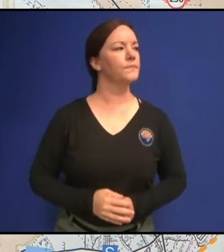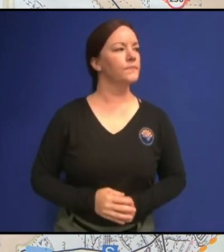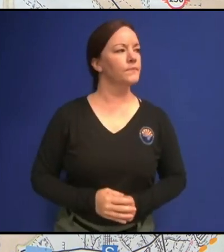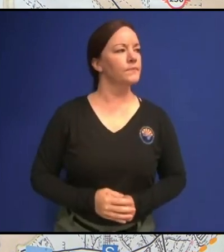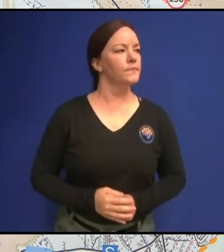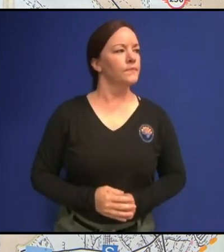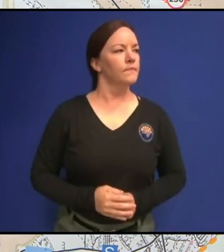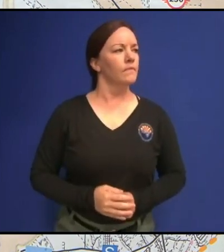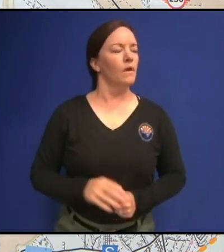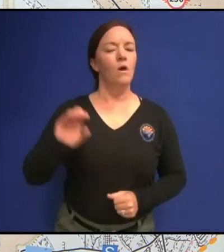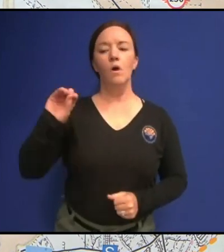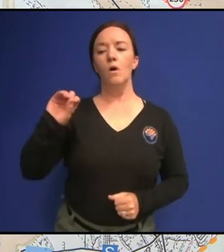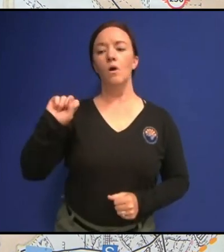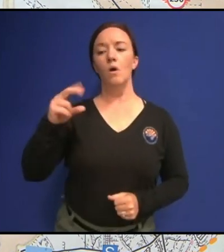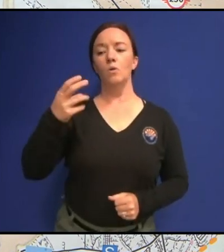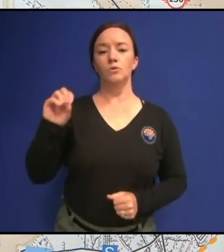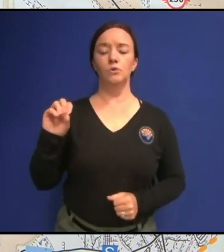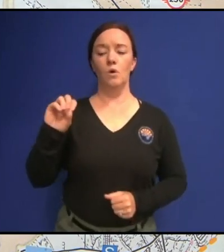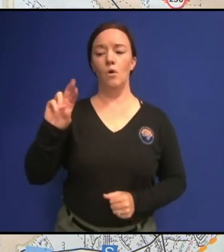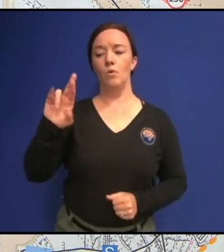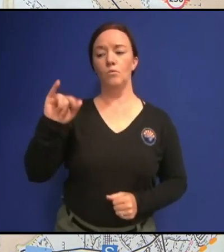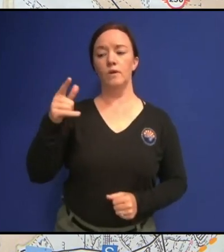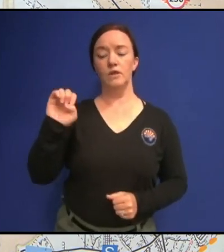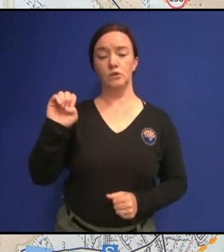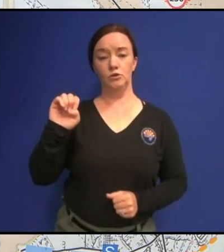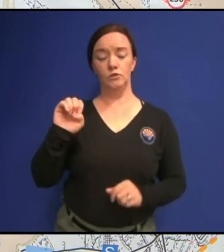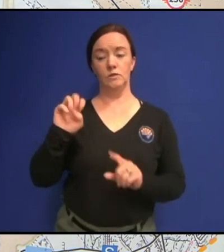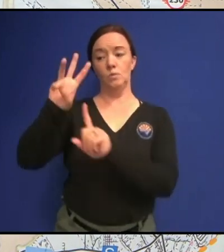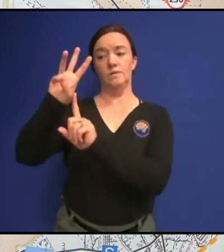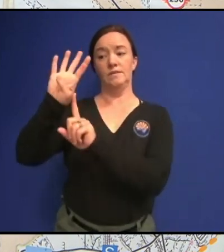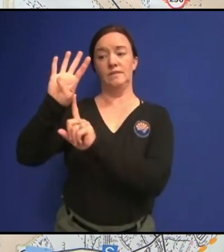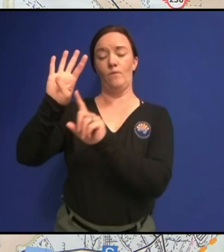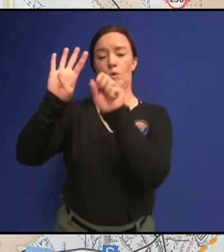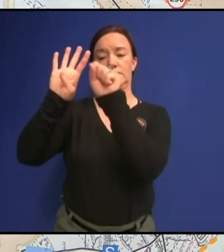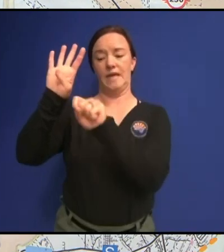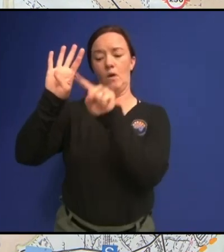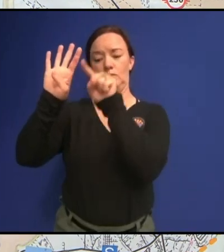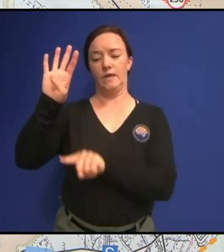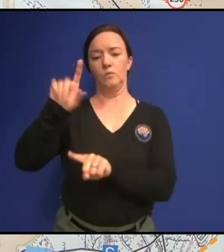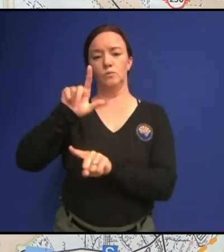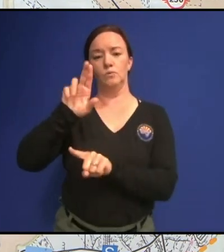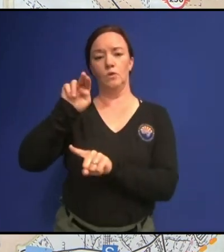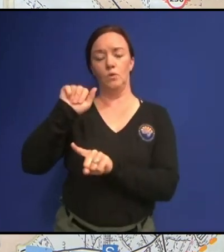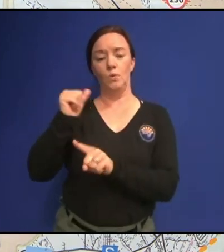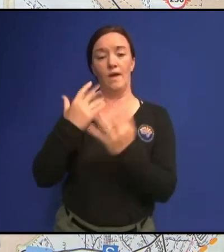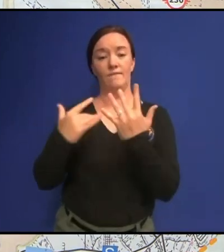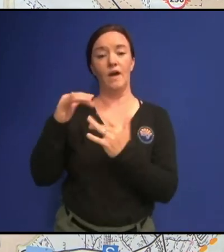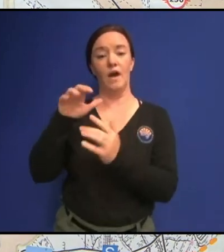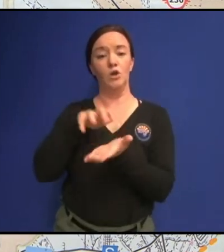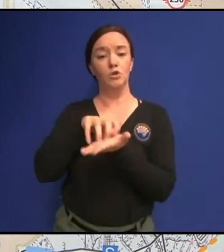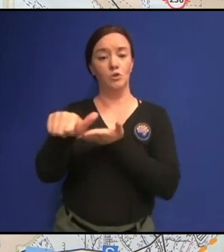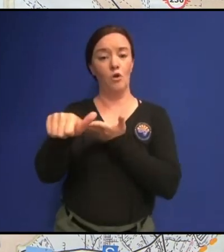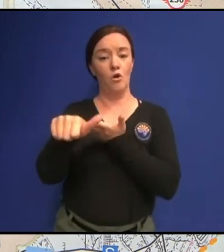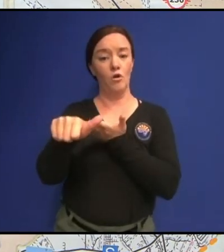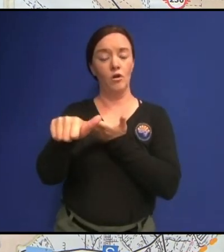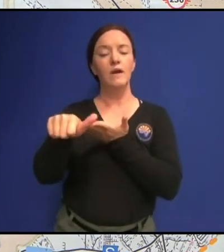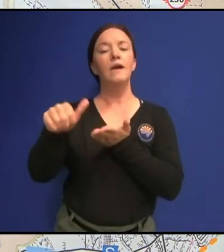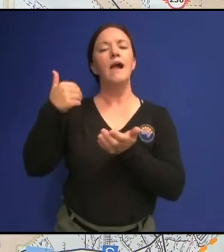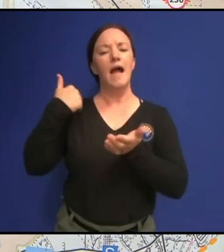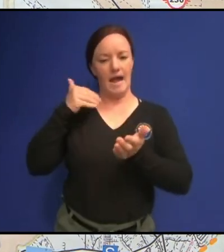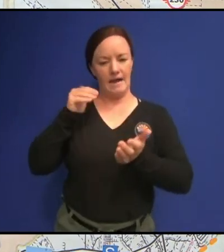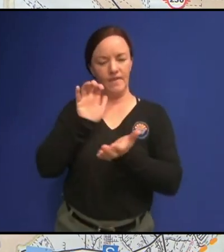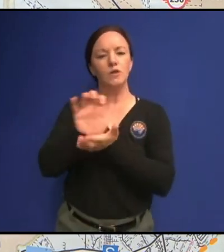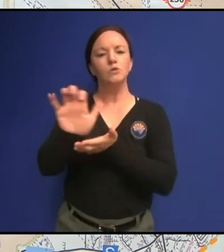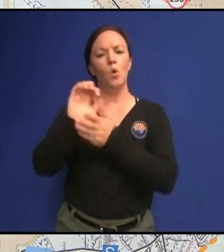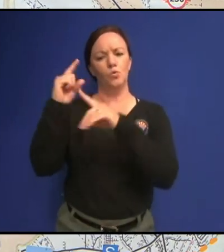so south of 64, all the way down to the Luna Fire Scar, the work along this dozer line is continuing. They think